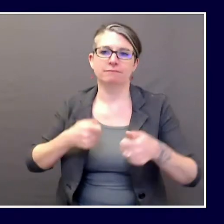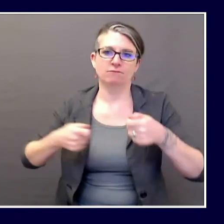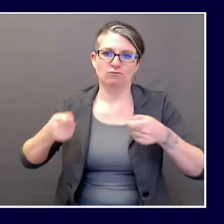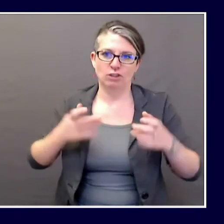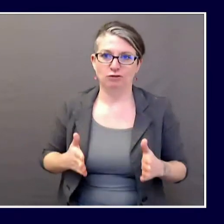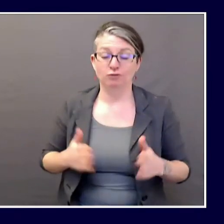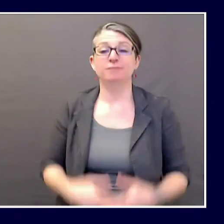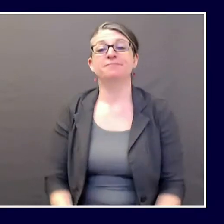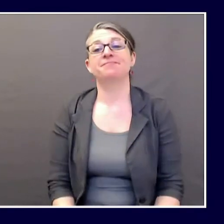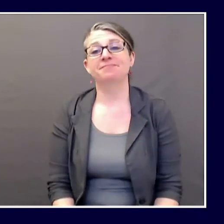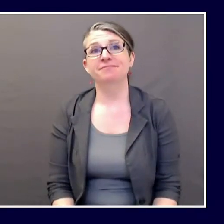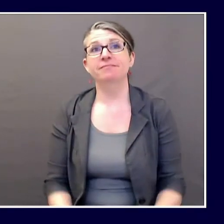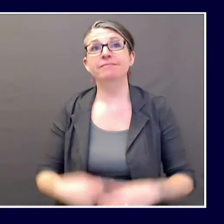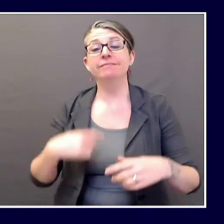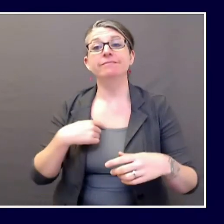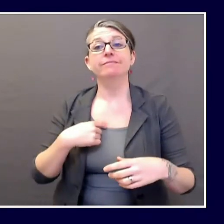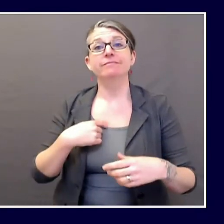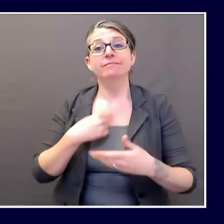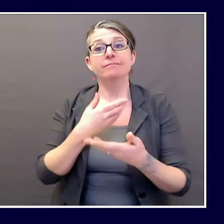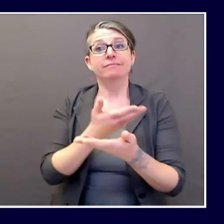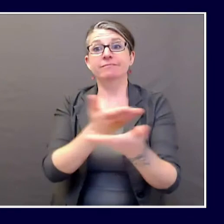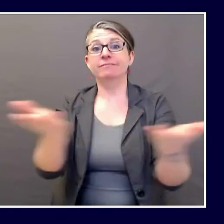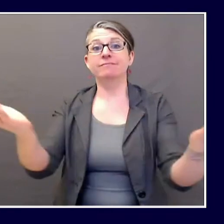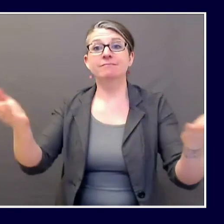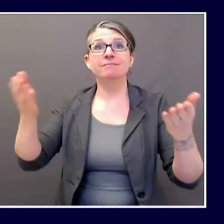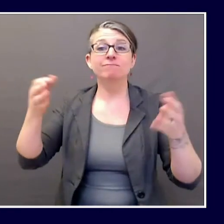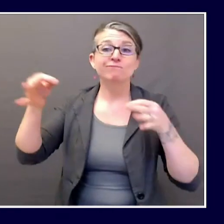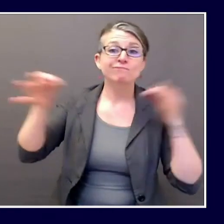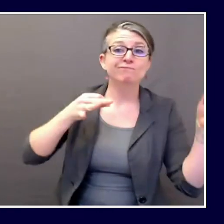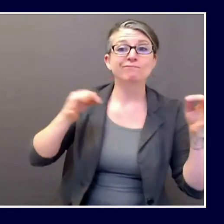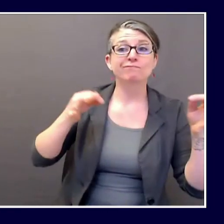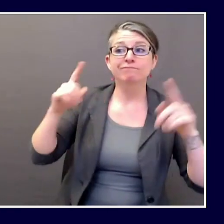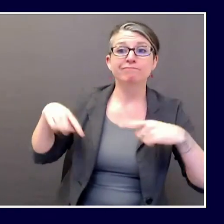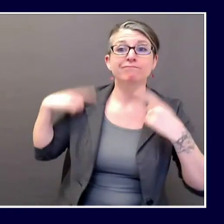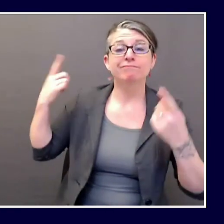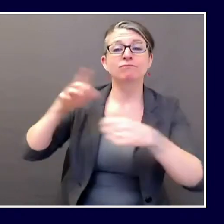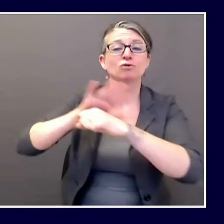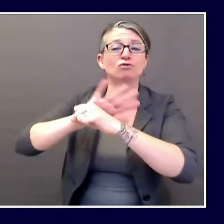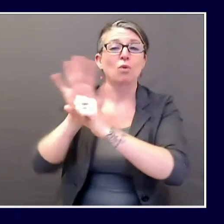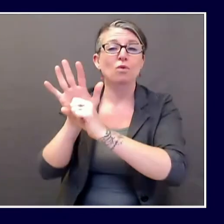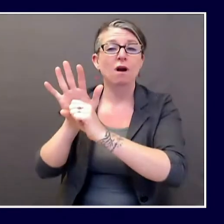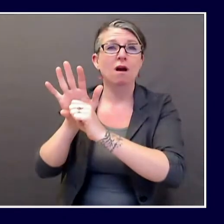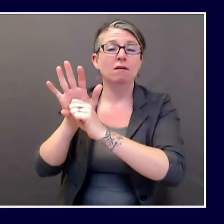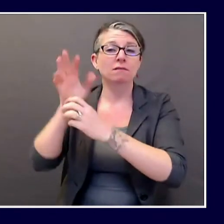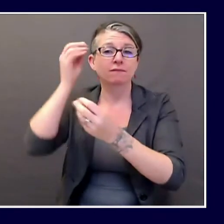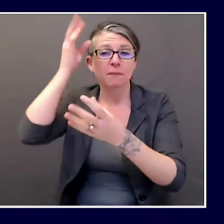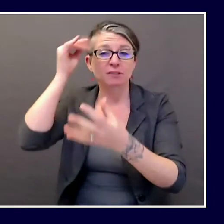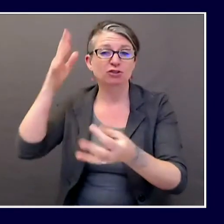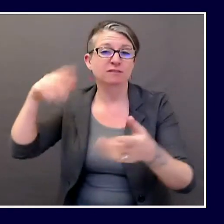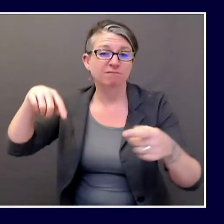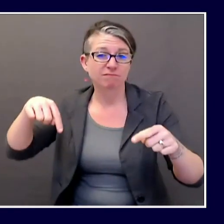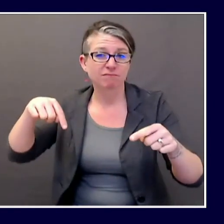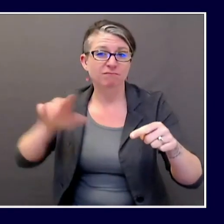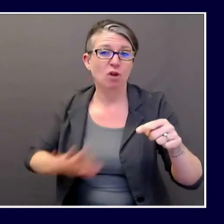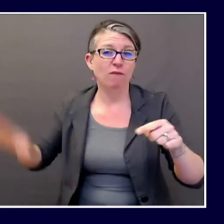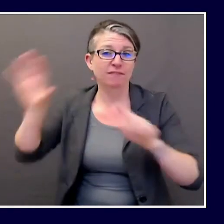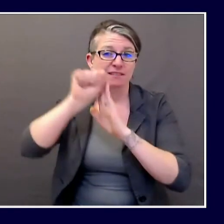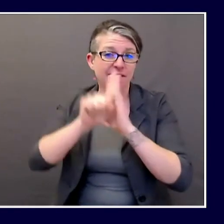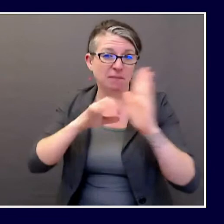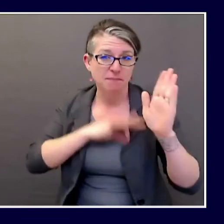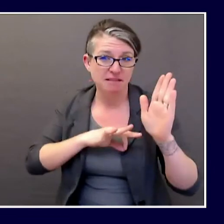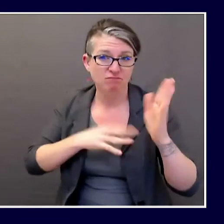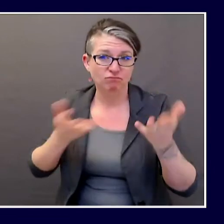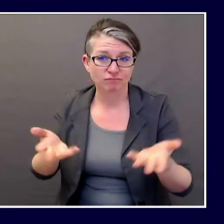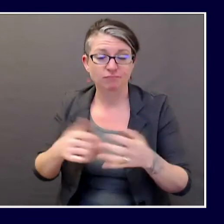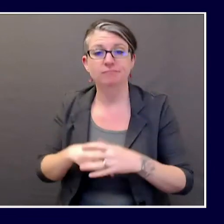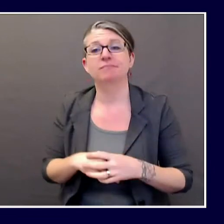join everyone this afternoon to provide you an update on where we are with respect to COVID-19 for the entire state of Maine for